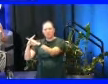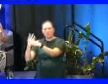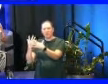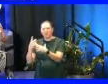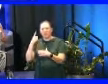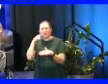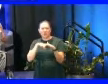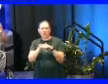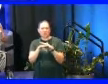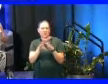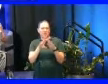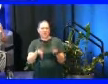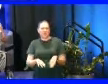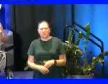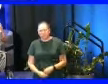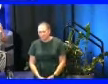get housing. Yes.